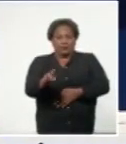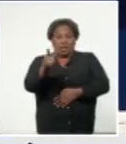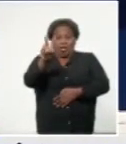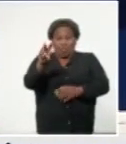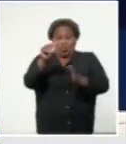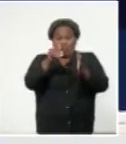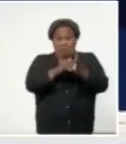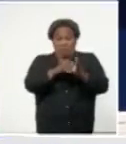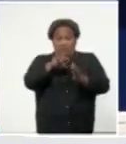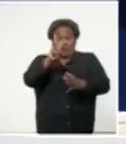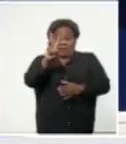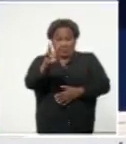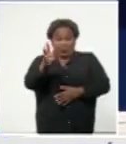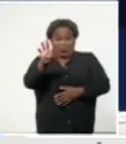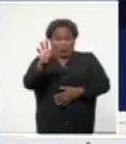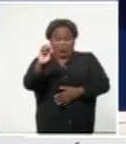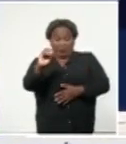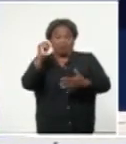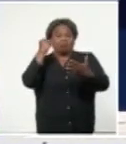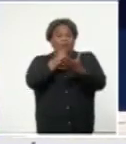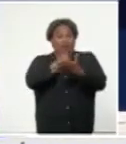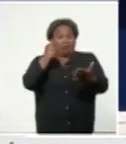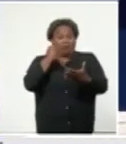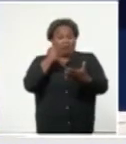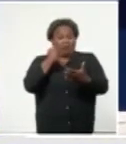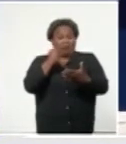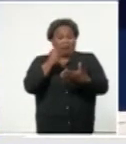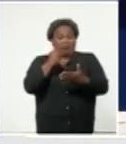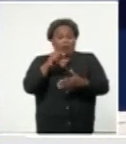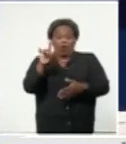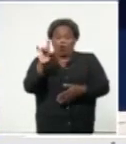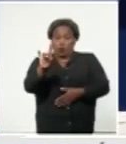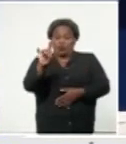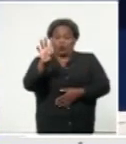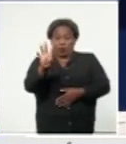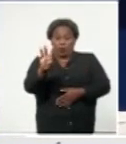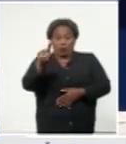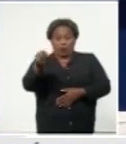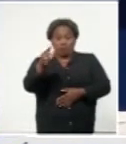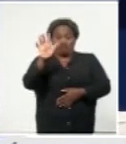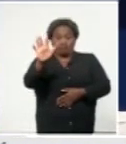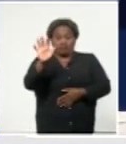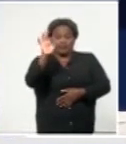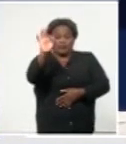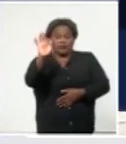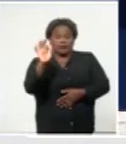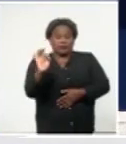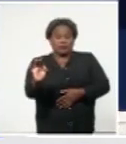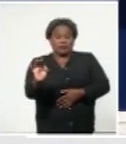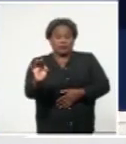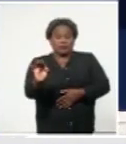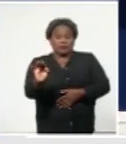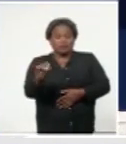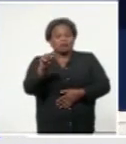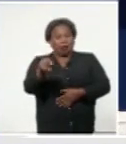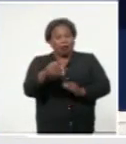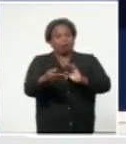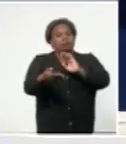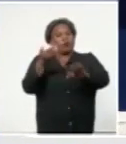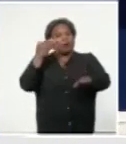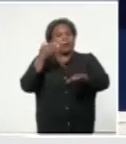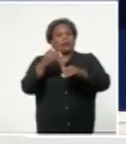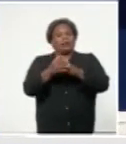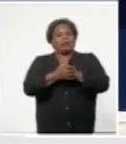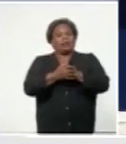recovered. The world remains without control in several countries. Yesterday there was a press briefing by